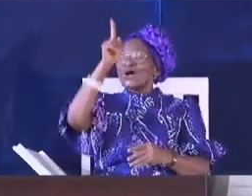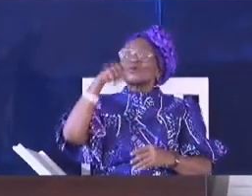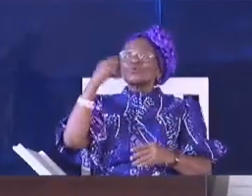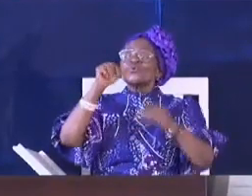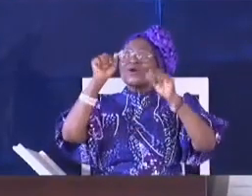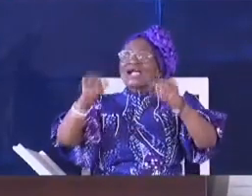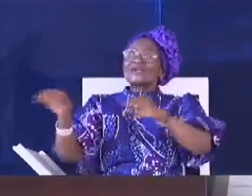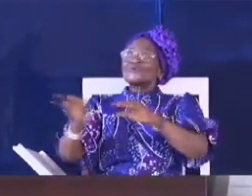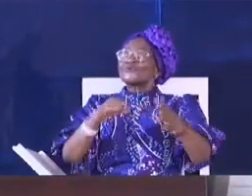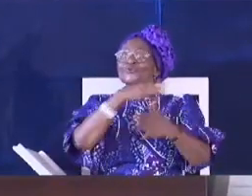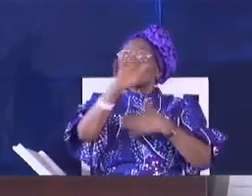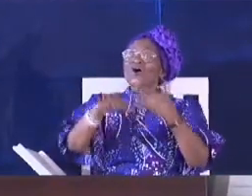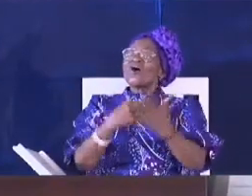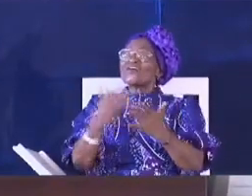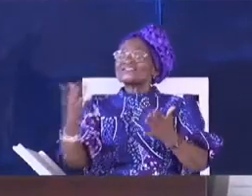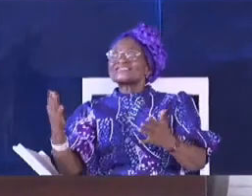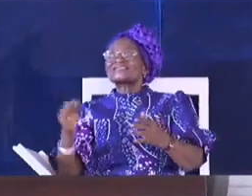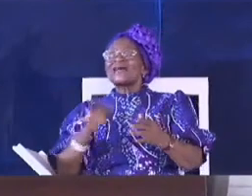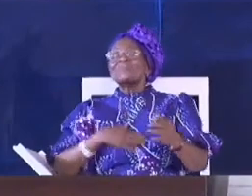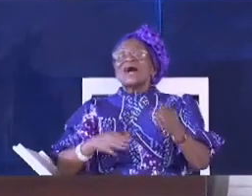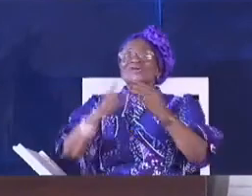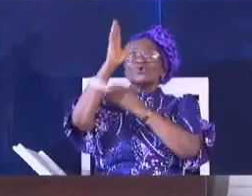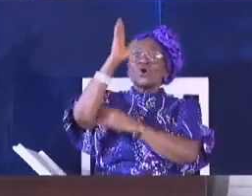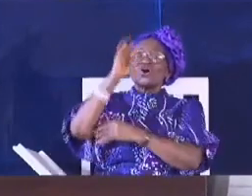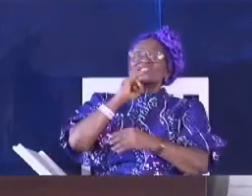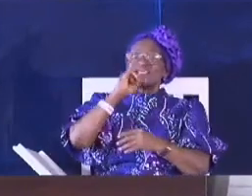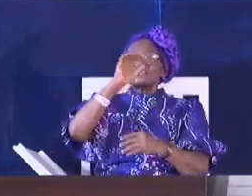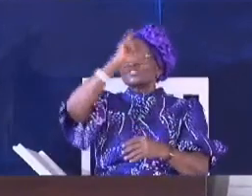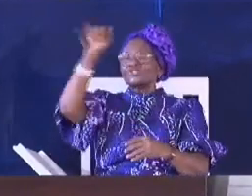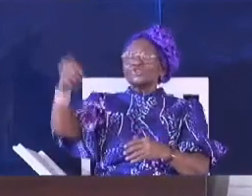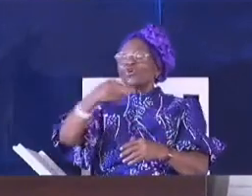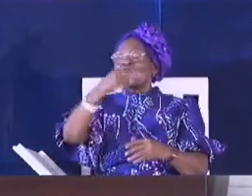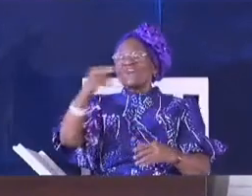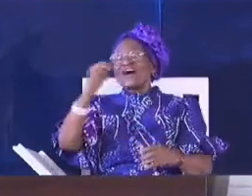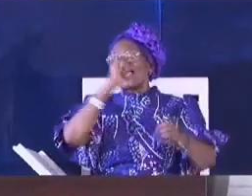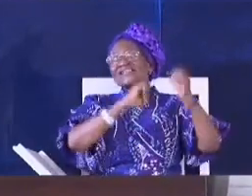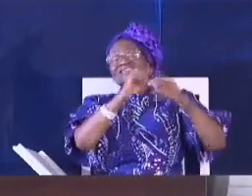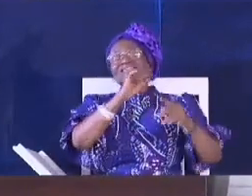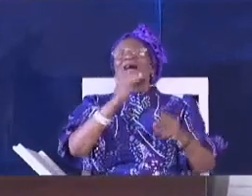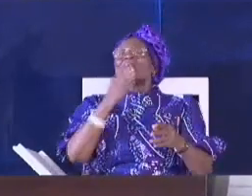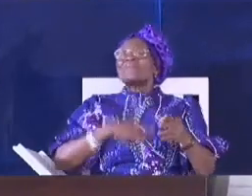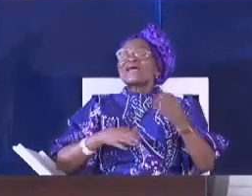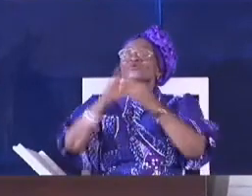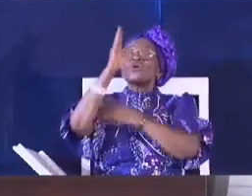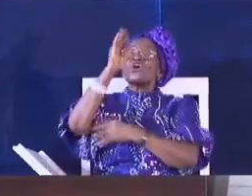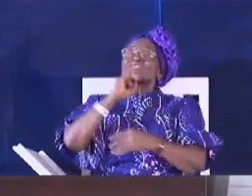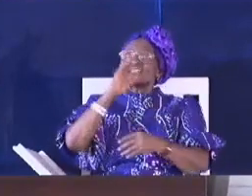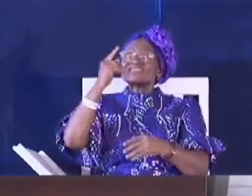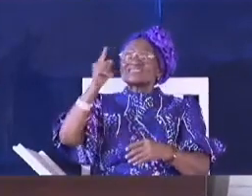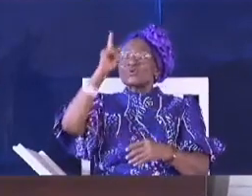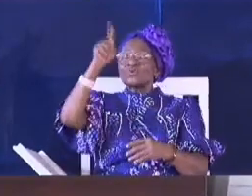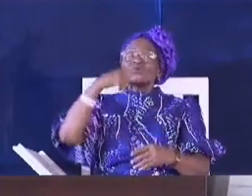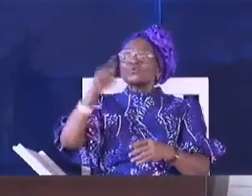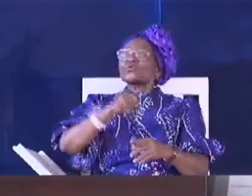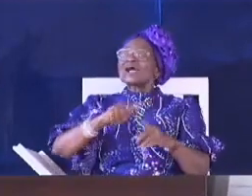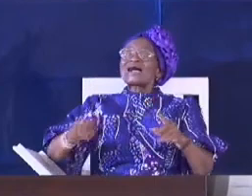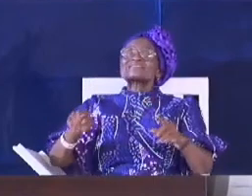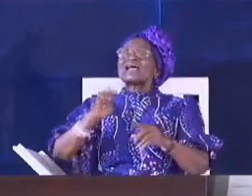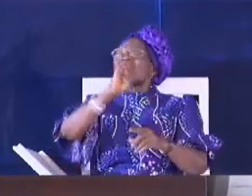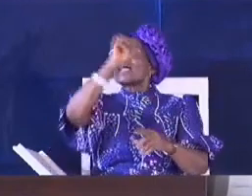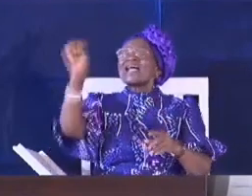things. My God is Jehovah El Shaddai. My God is the one who can never fail.